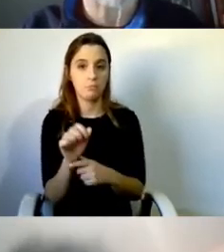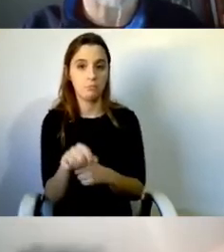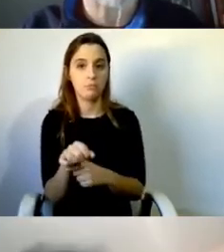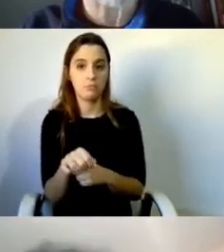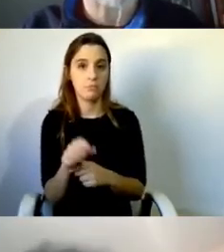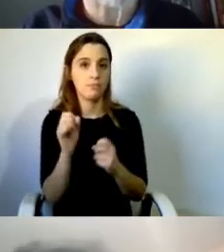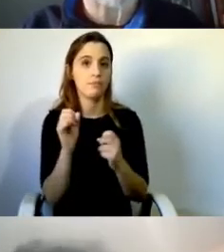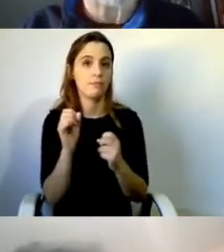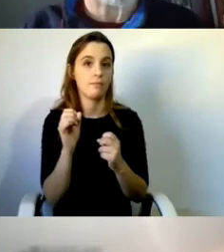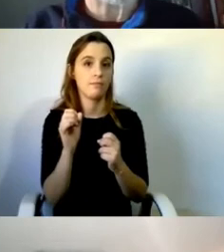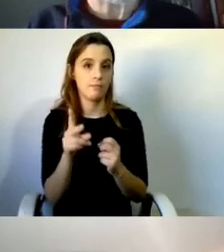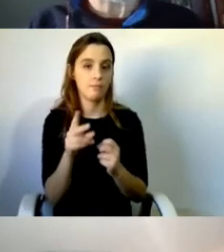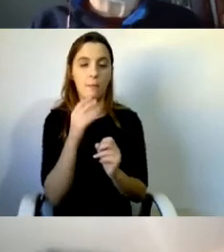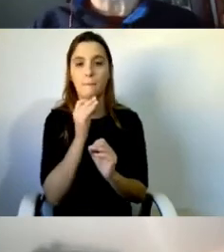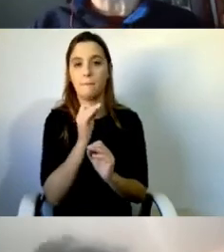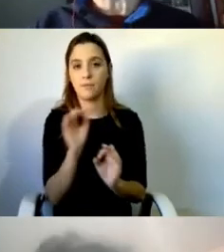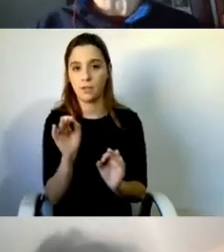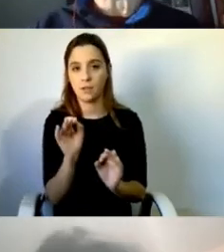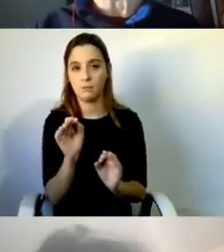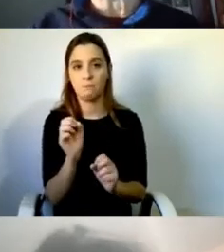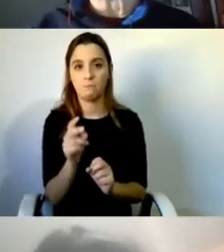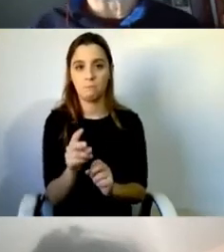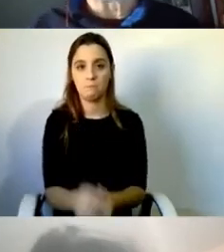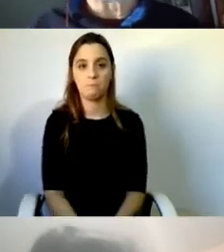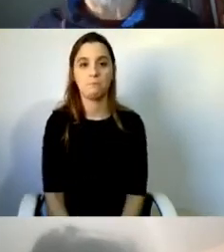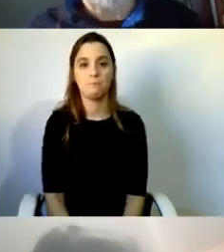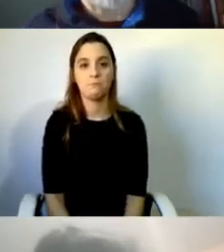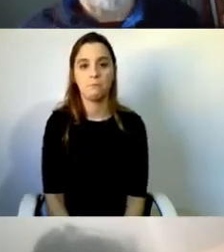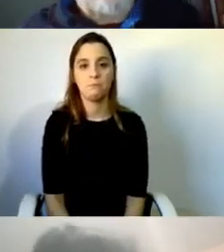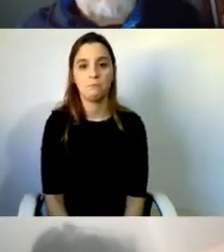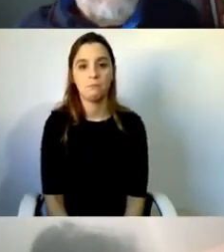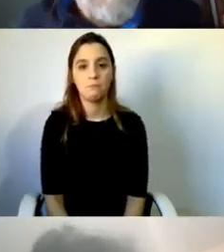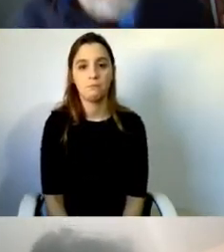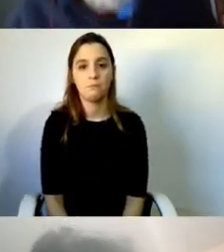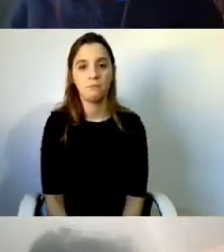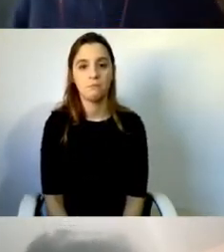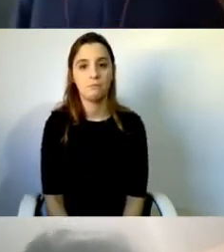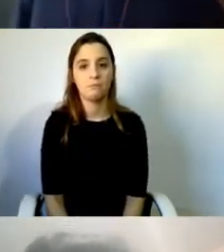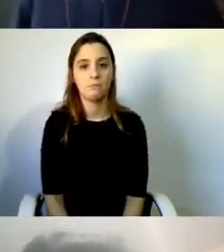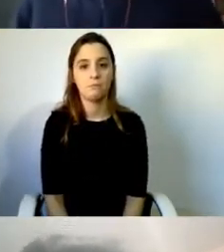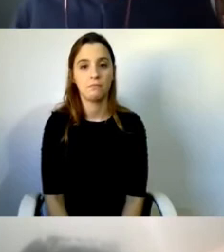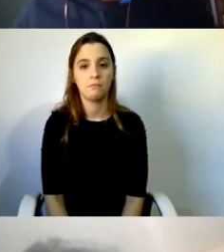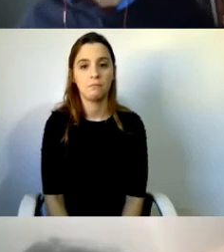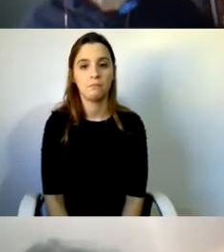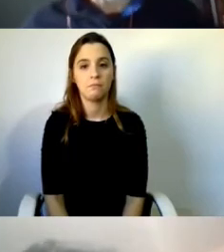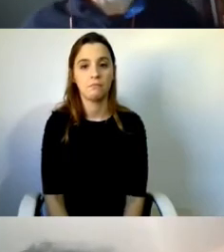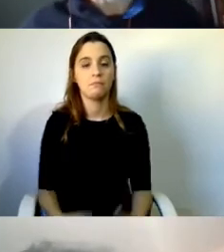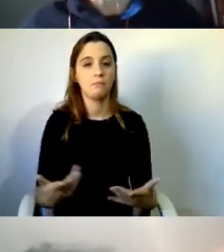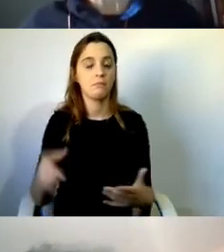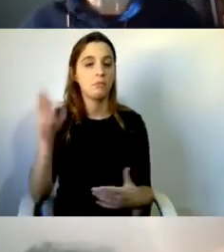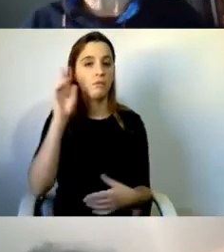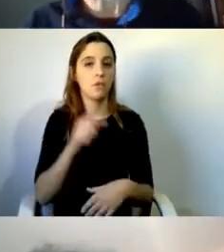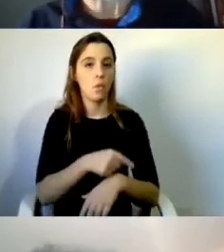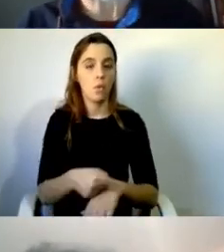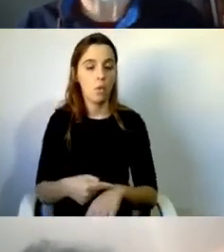Okay, perfect. Okay, sure. So per hour rate is